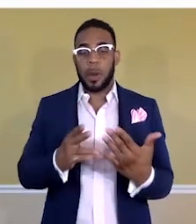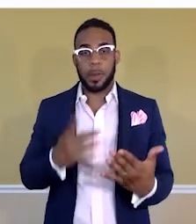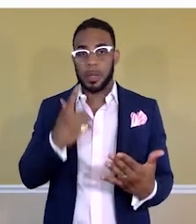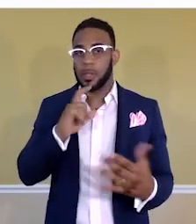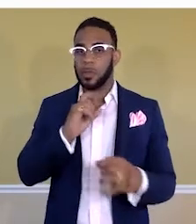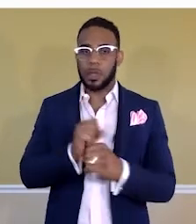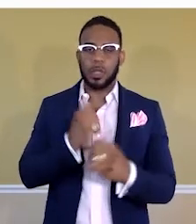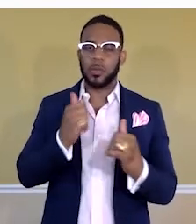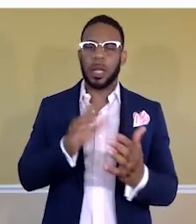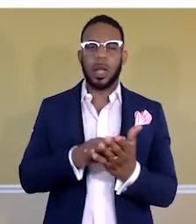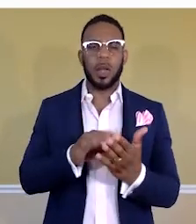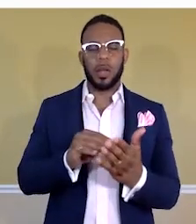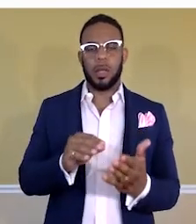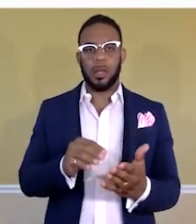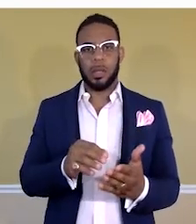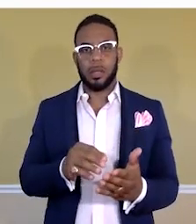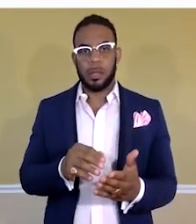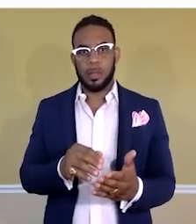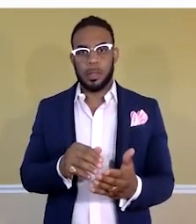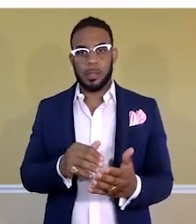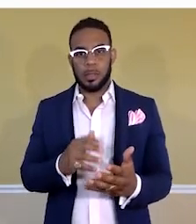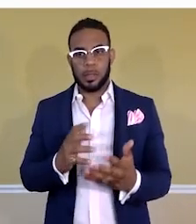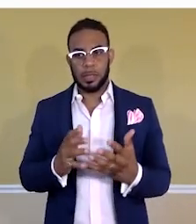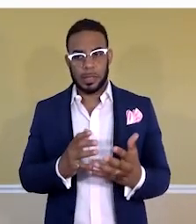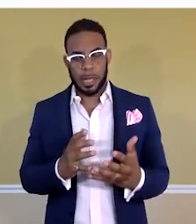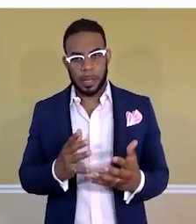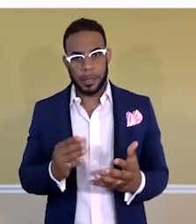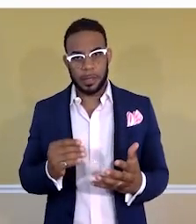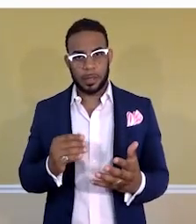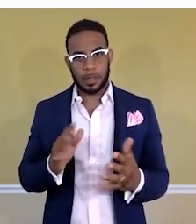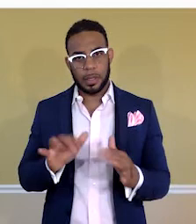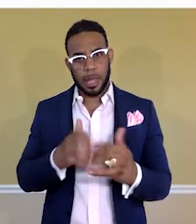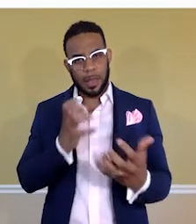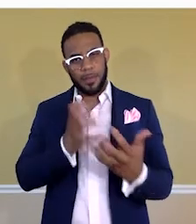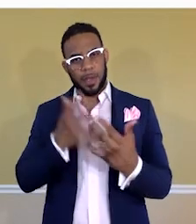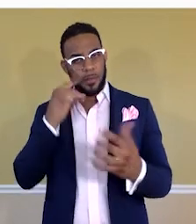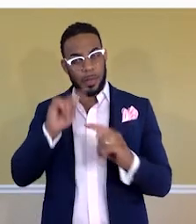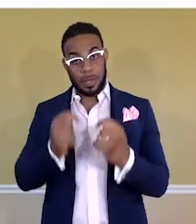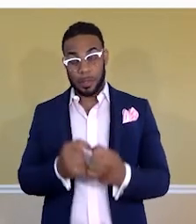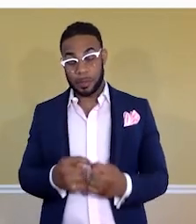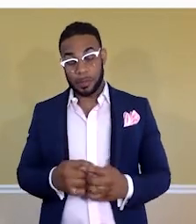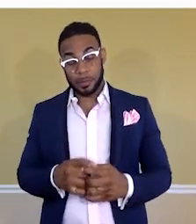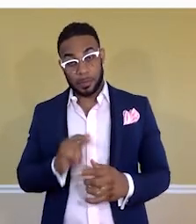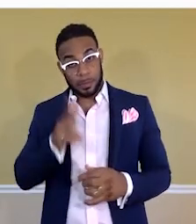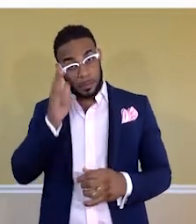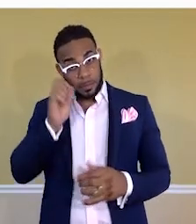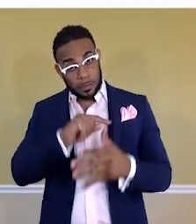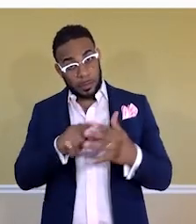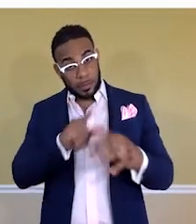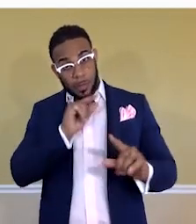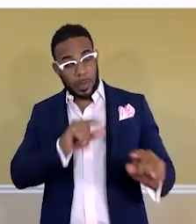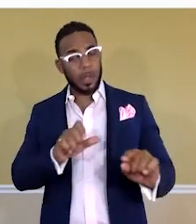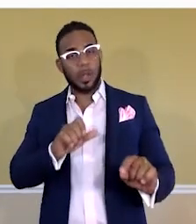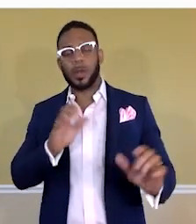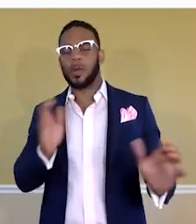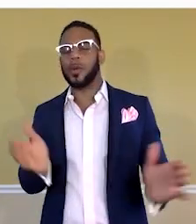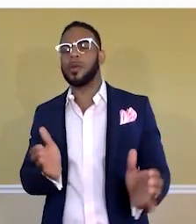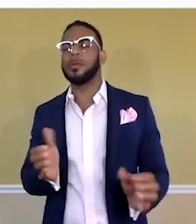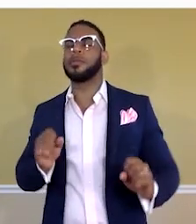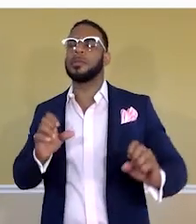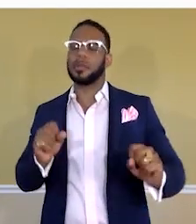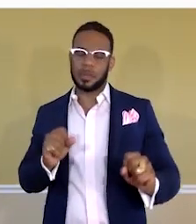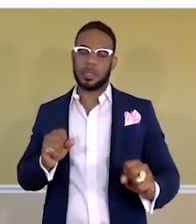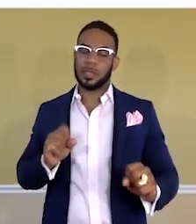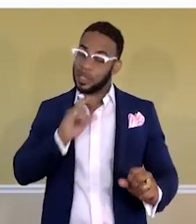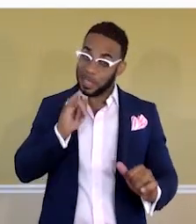just really trying to learn and you know, have a fit for the team. So to hear those words, it was really encouraging.